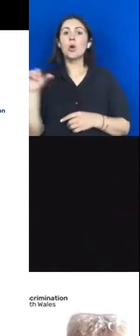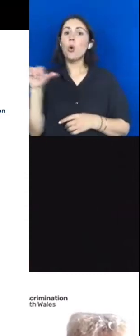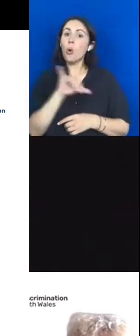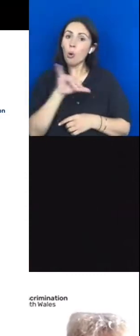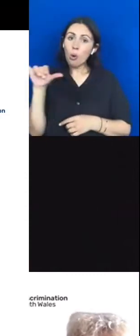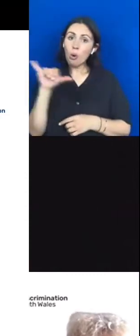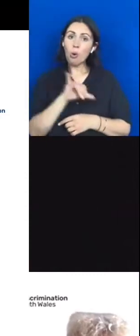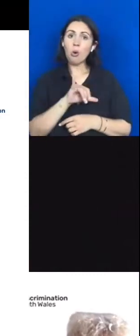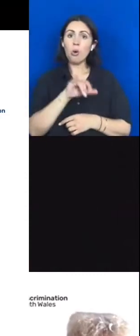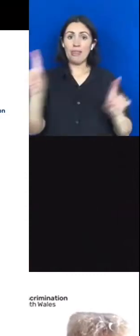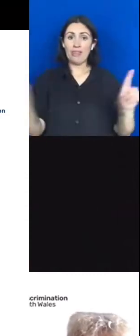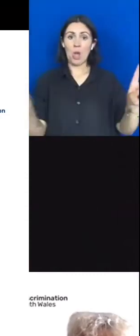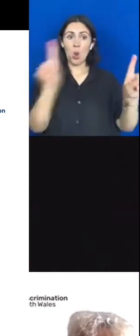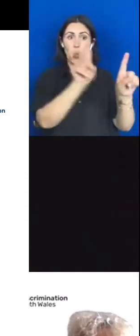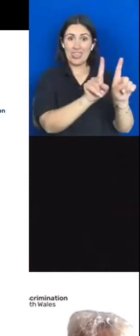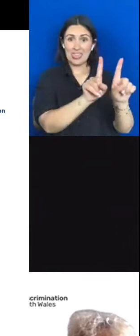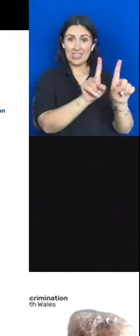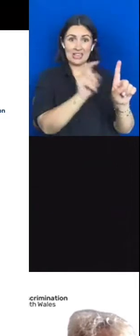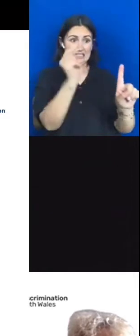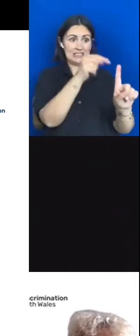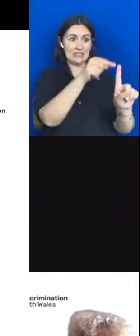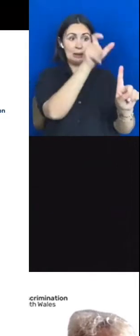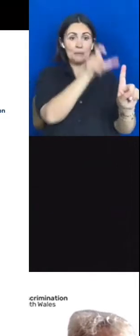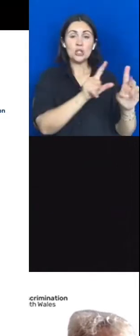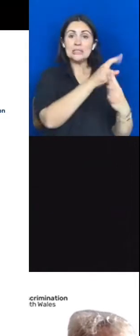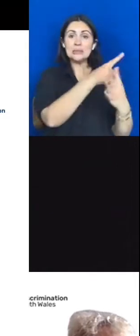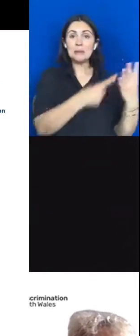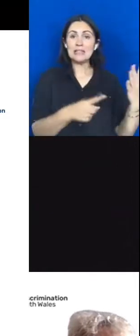person with a disability.